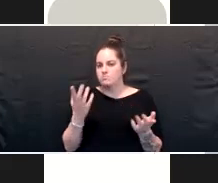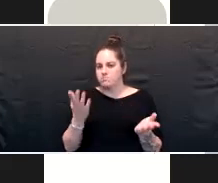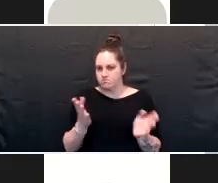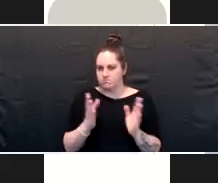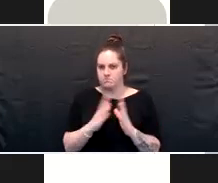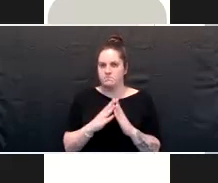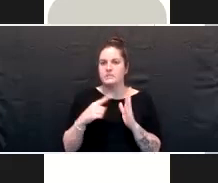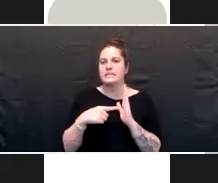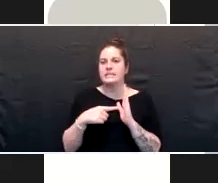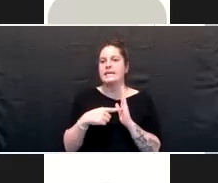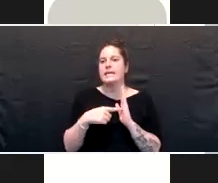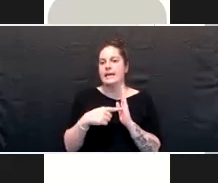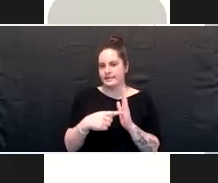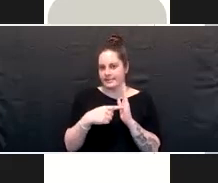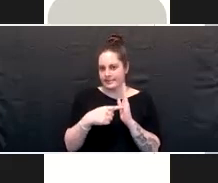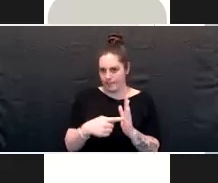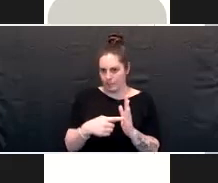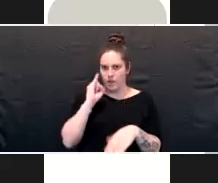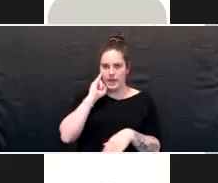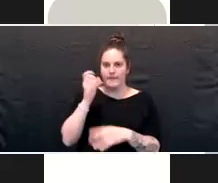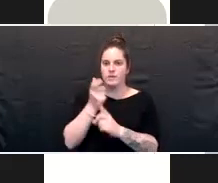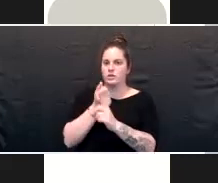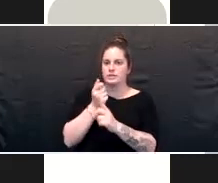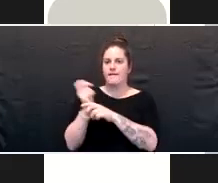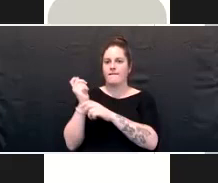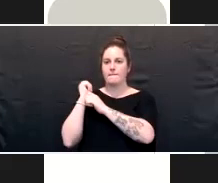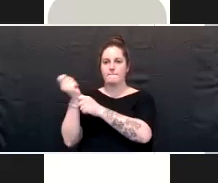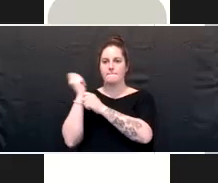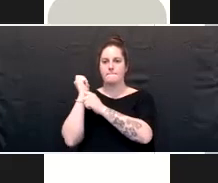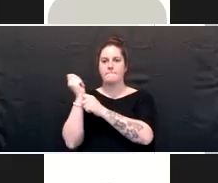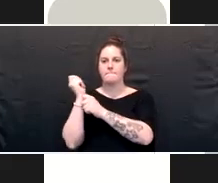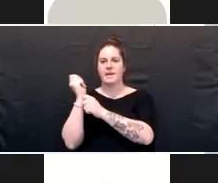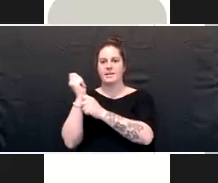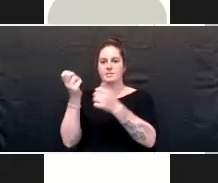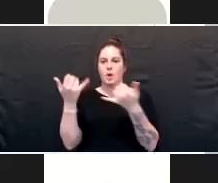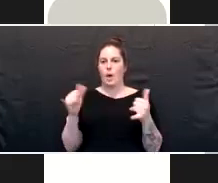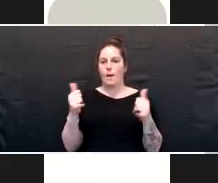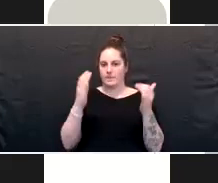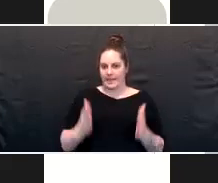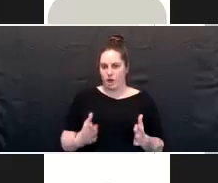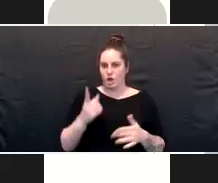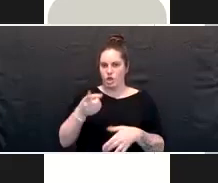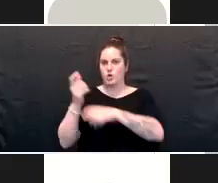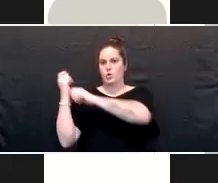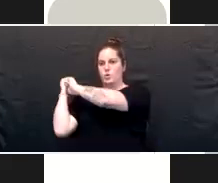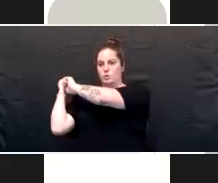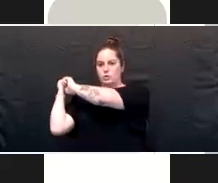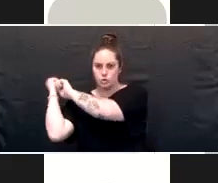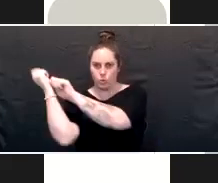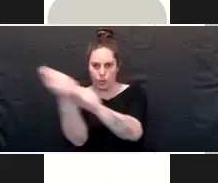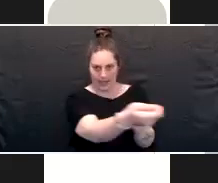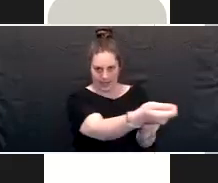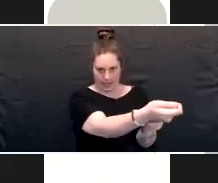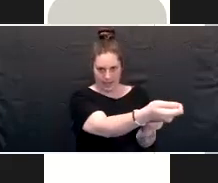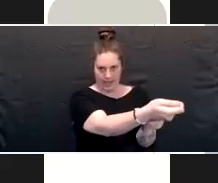So for example, if you are a baseball player and you swing in order